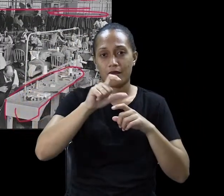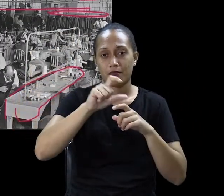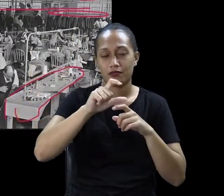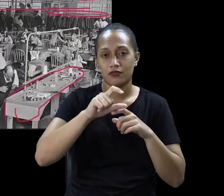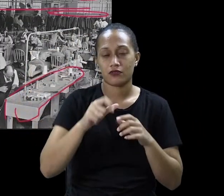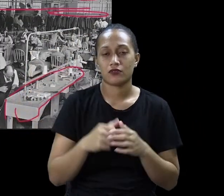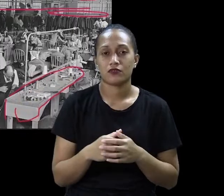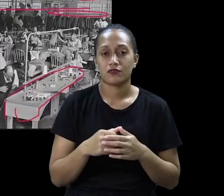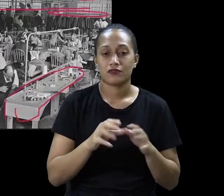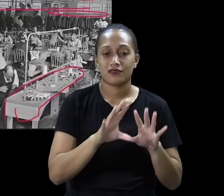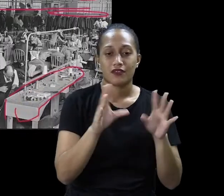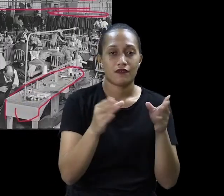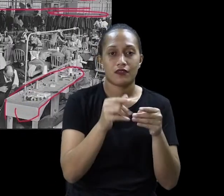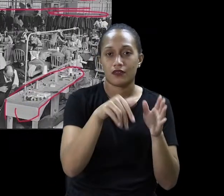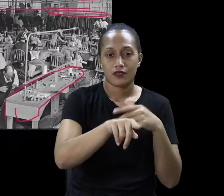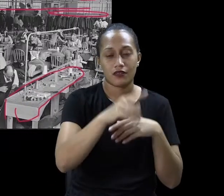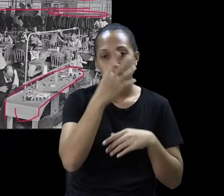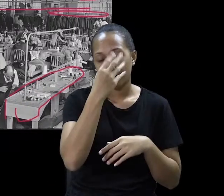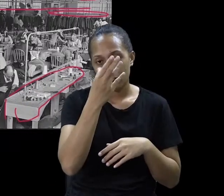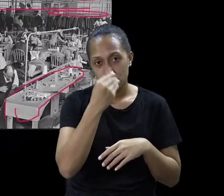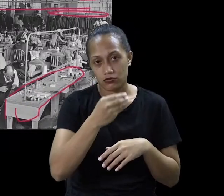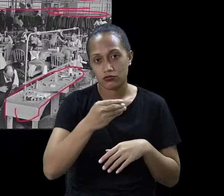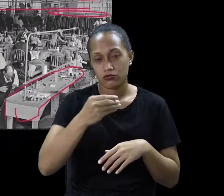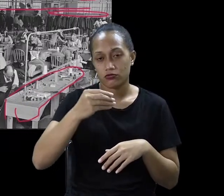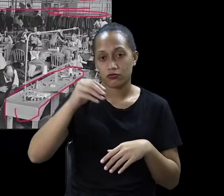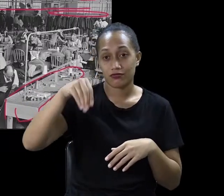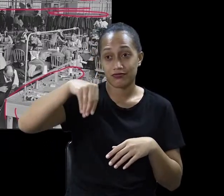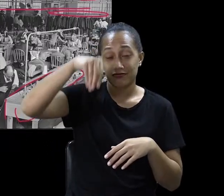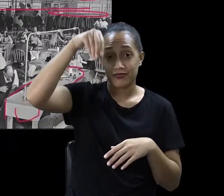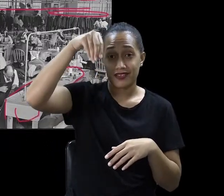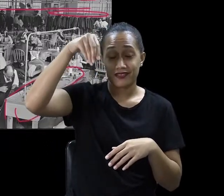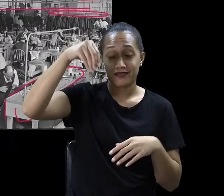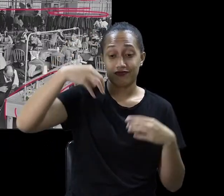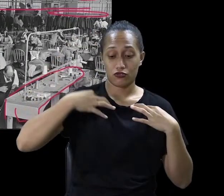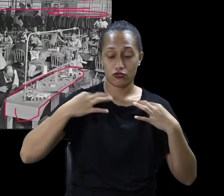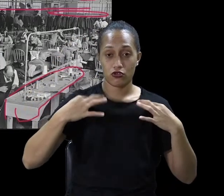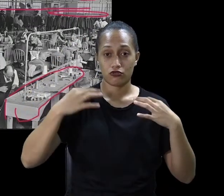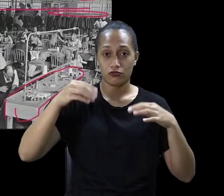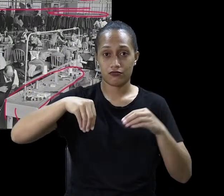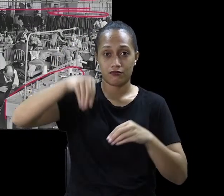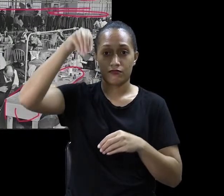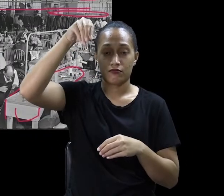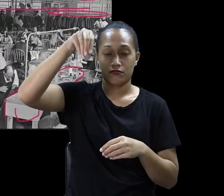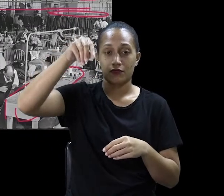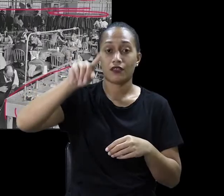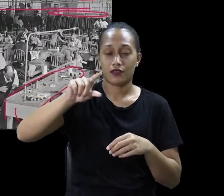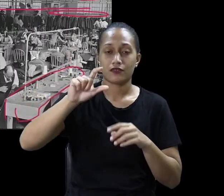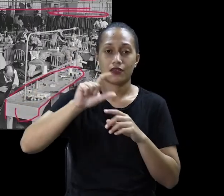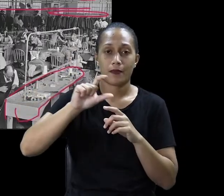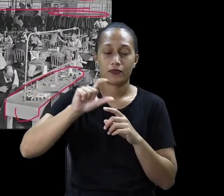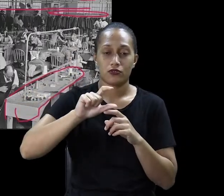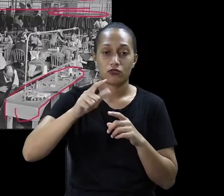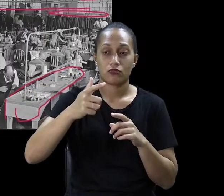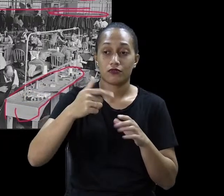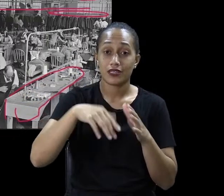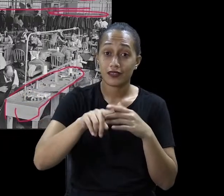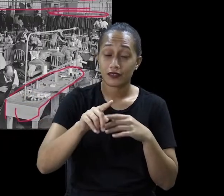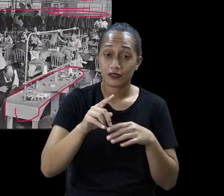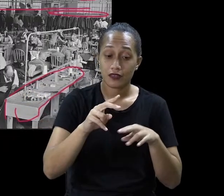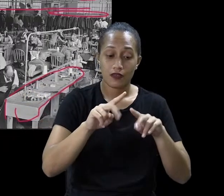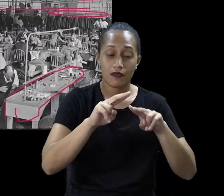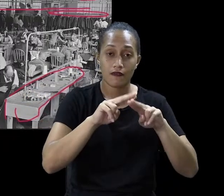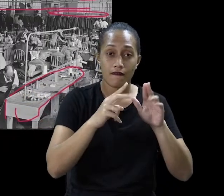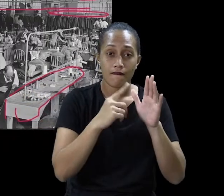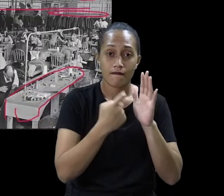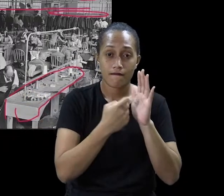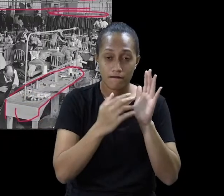you might imagine someone who's trying to start a business. In an economic context, it has a related idea. Entrepreneurship is